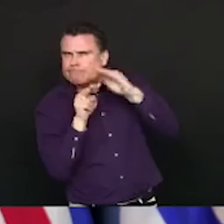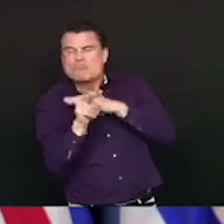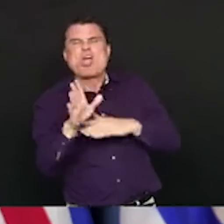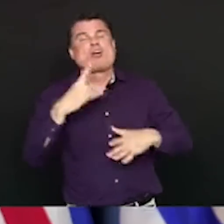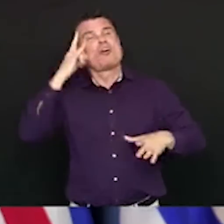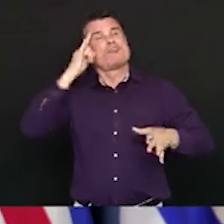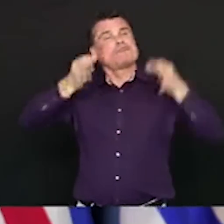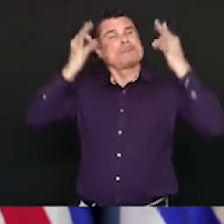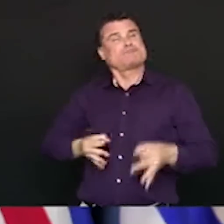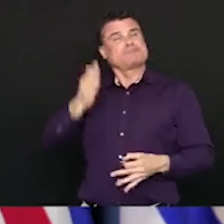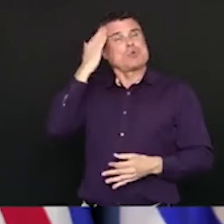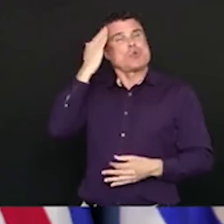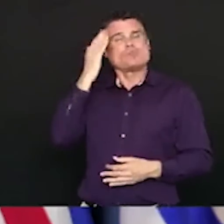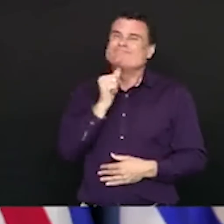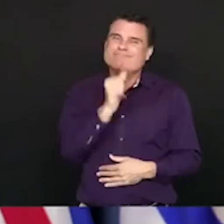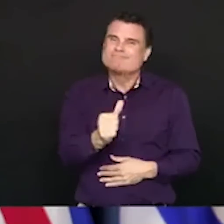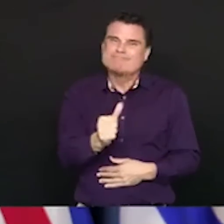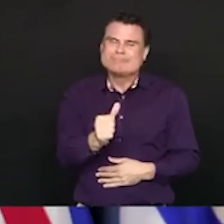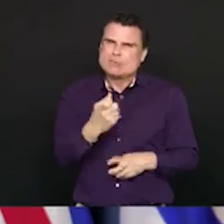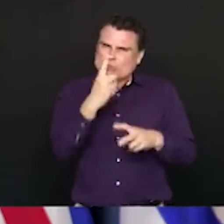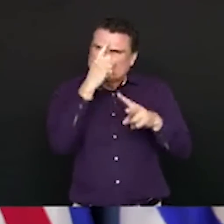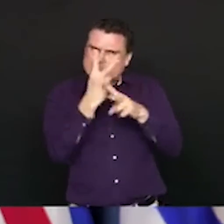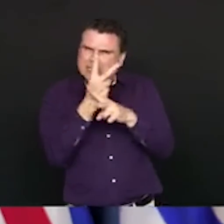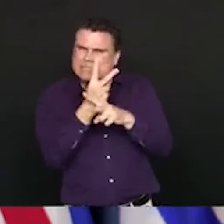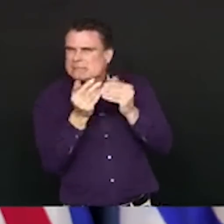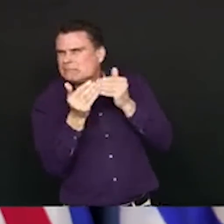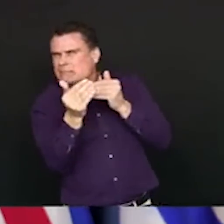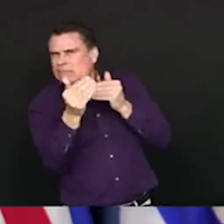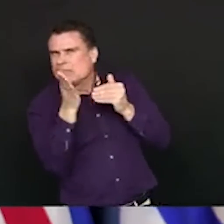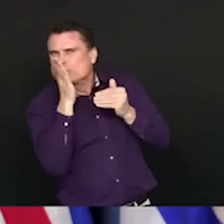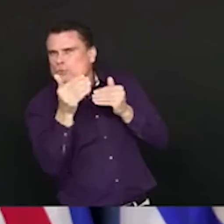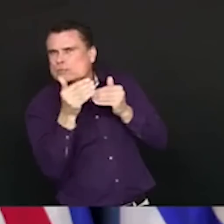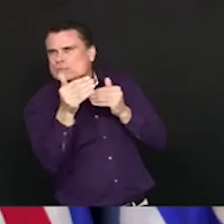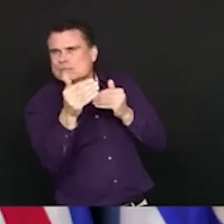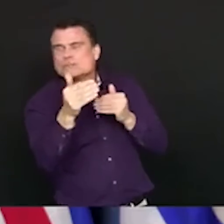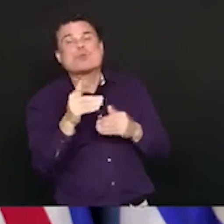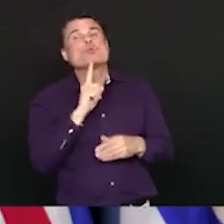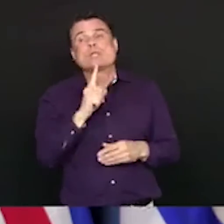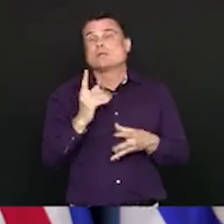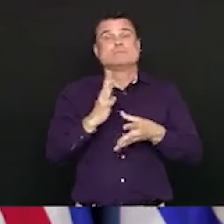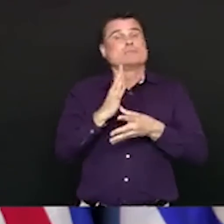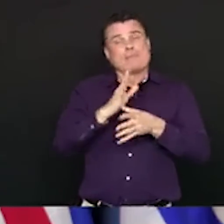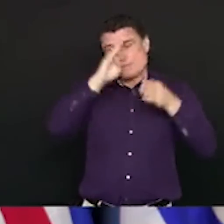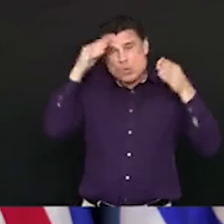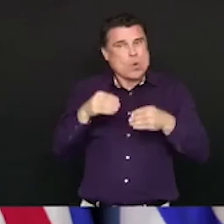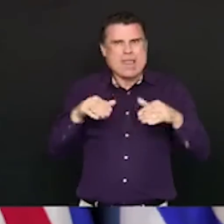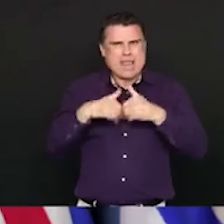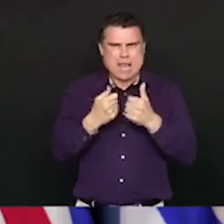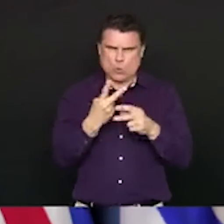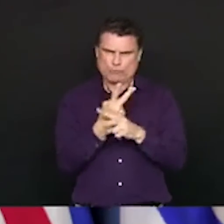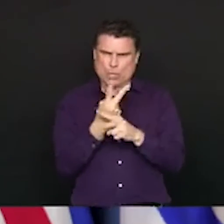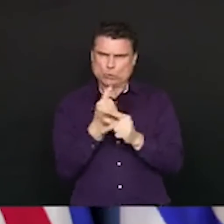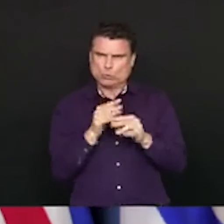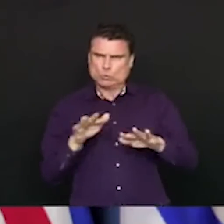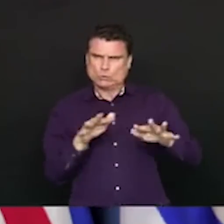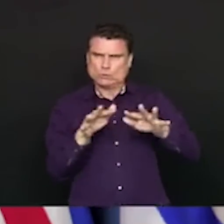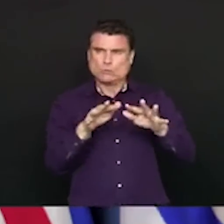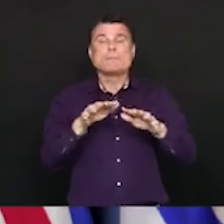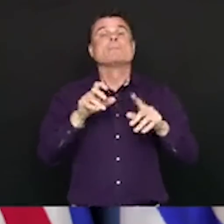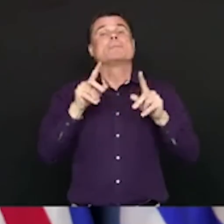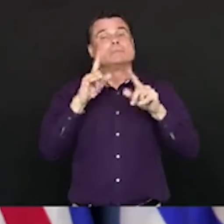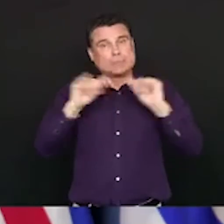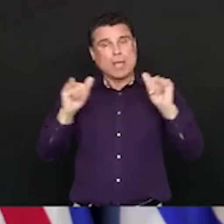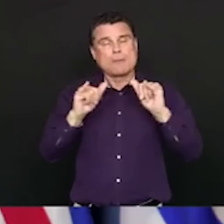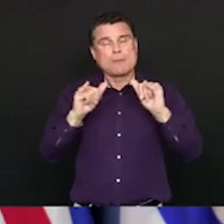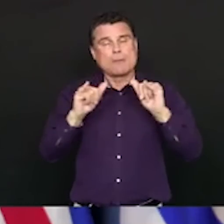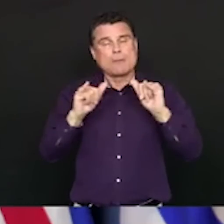we all come at it from a different perspective depending on where our strength was prior to the pandemic. And I think BC was in a better